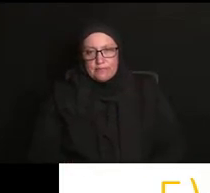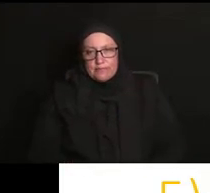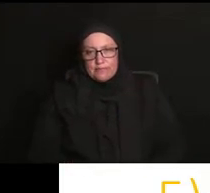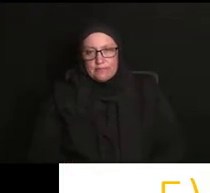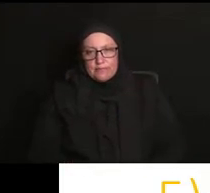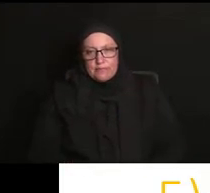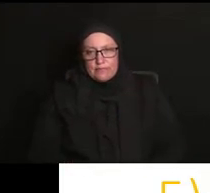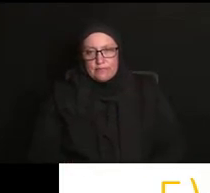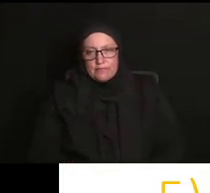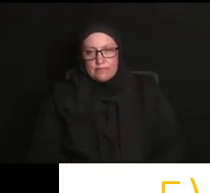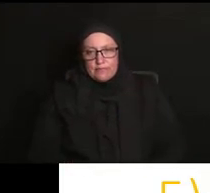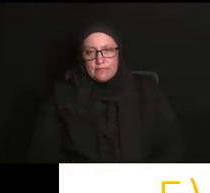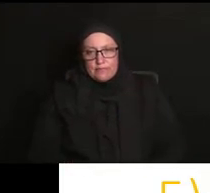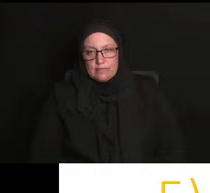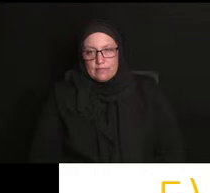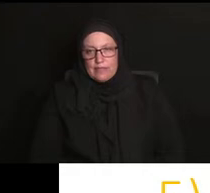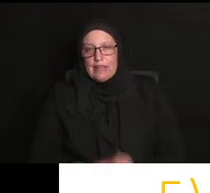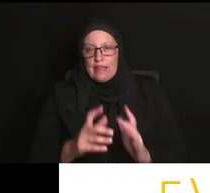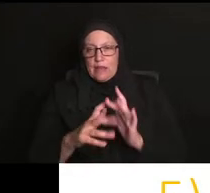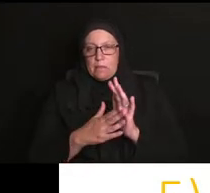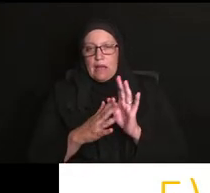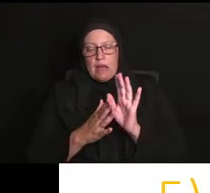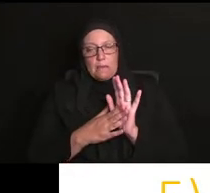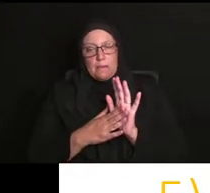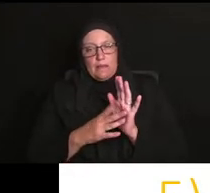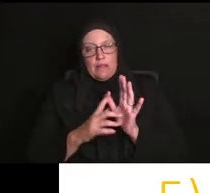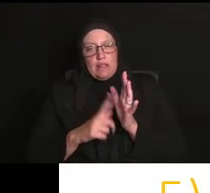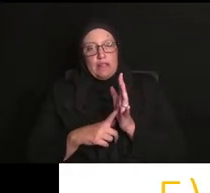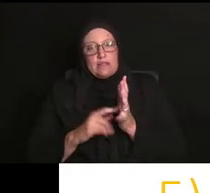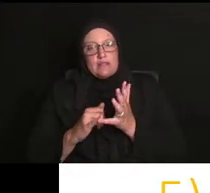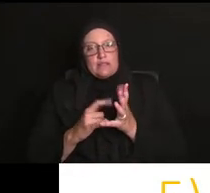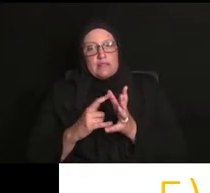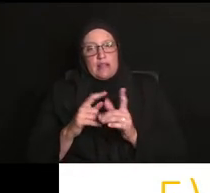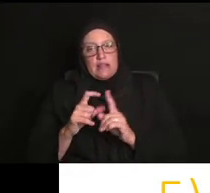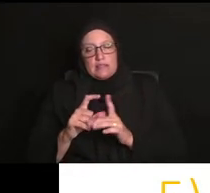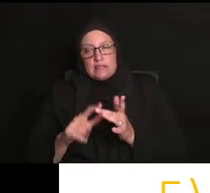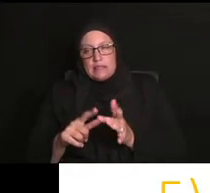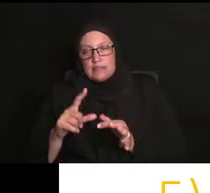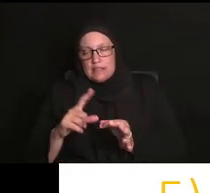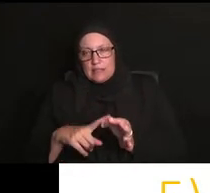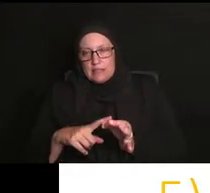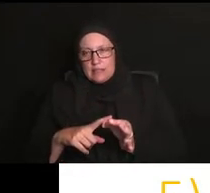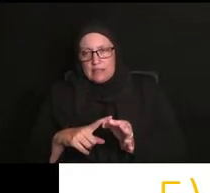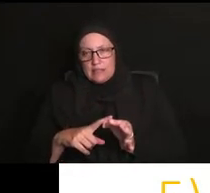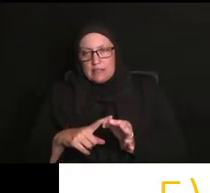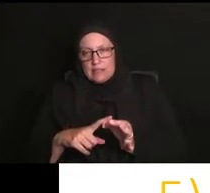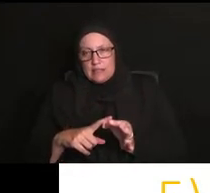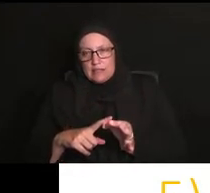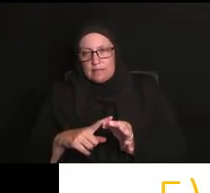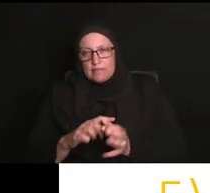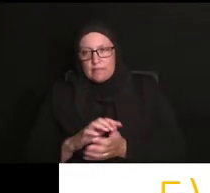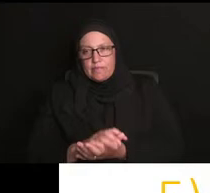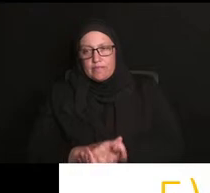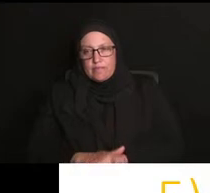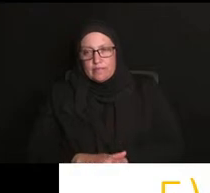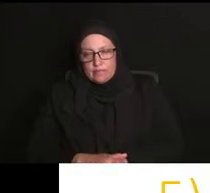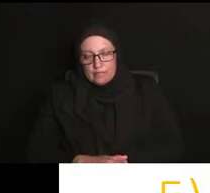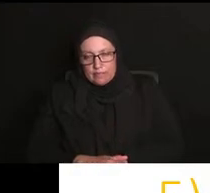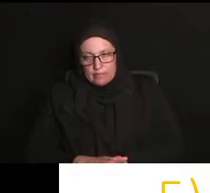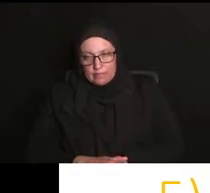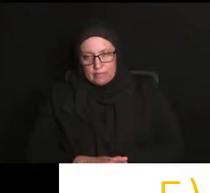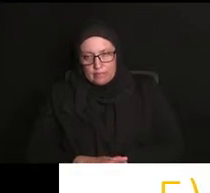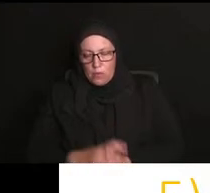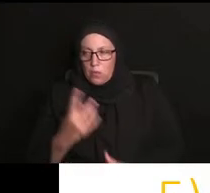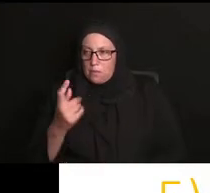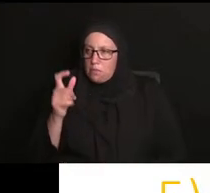Imam al-Sadiq that they say one of the great urafa, Allama Qadi, rahmatullah alayh, he used to